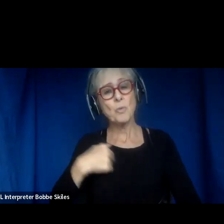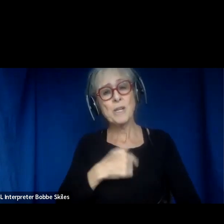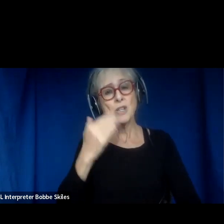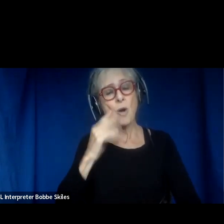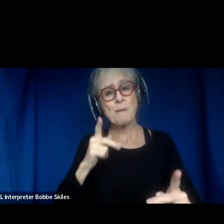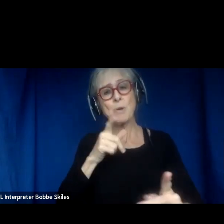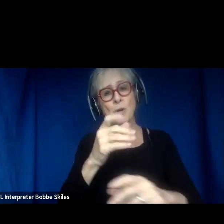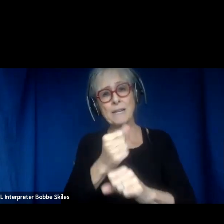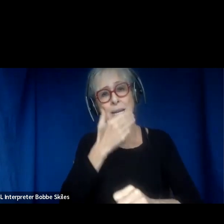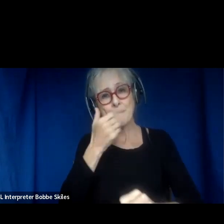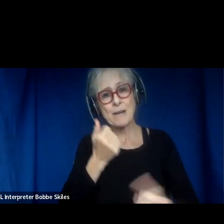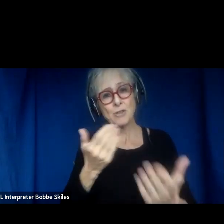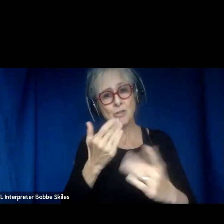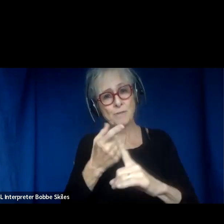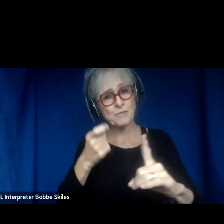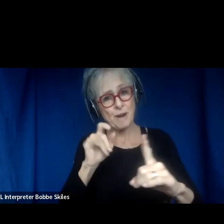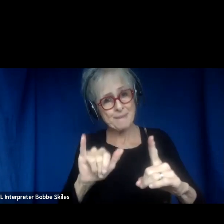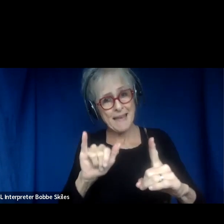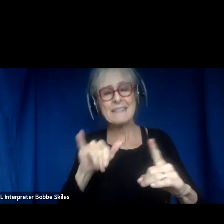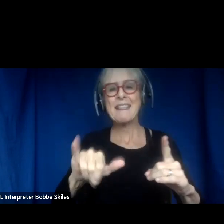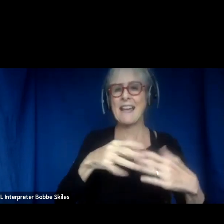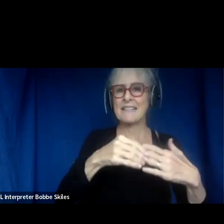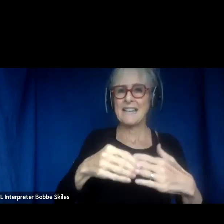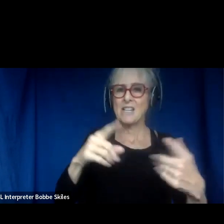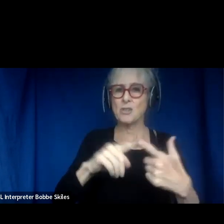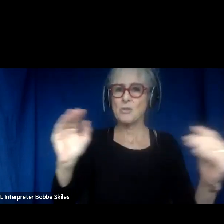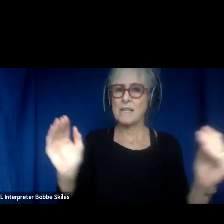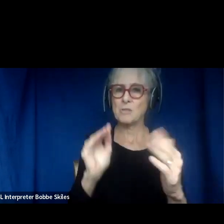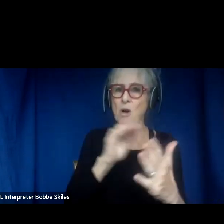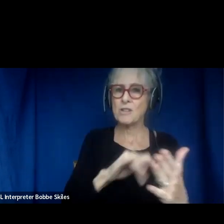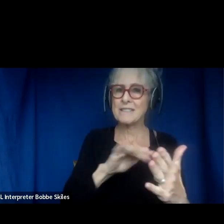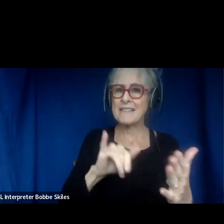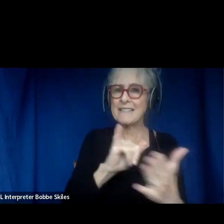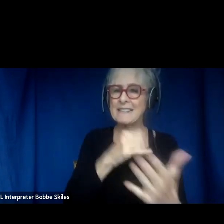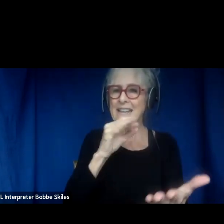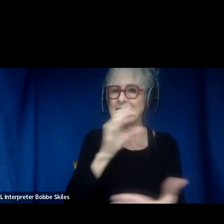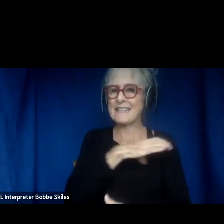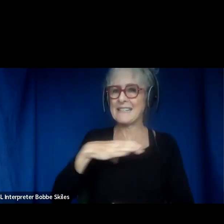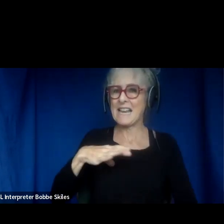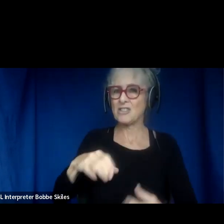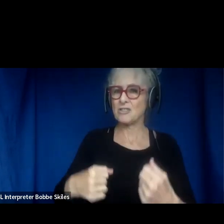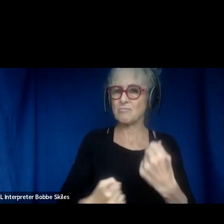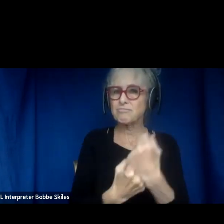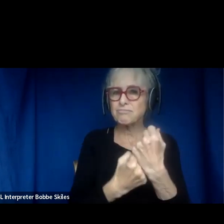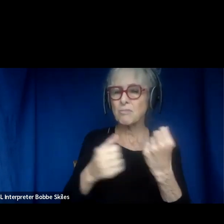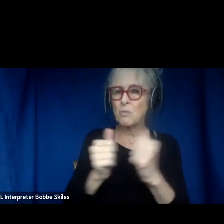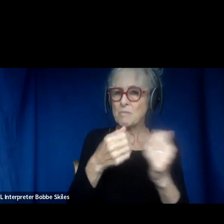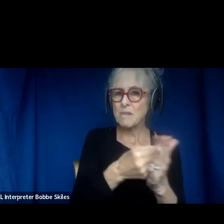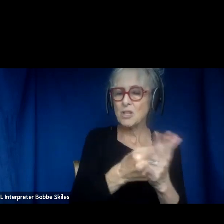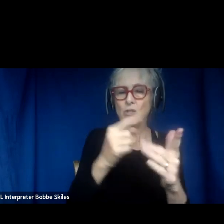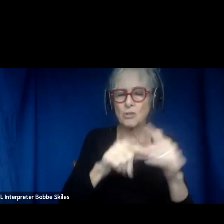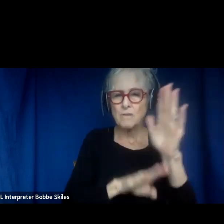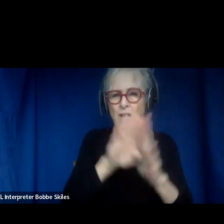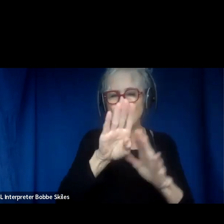this? That led to a small study that the council funded to develop a framework